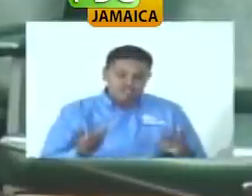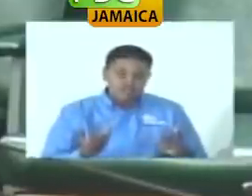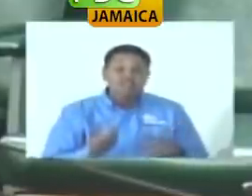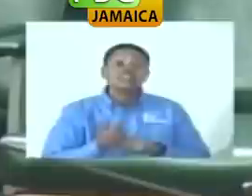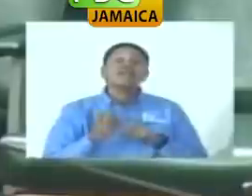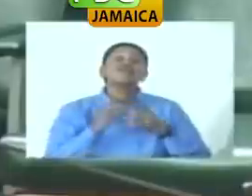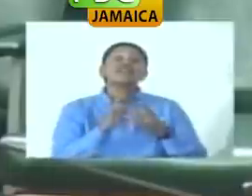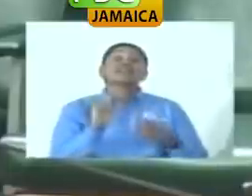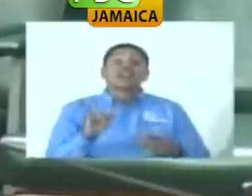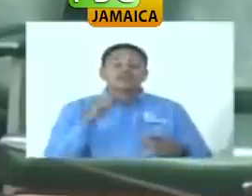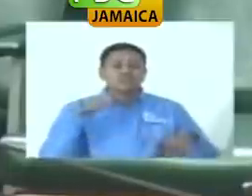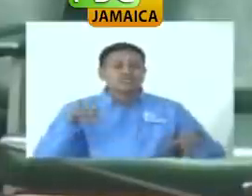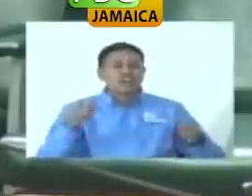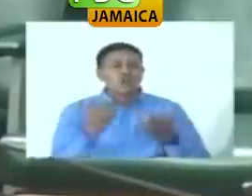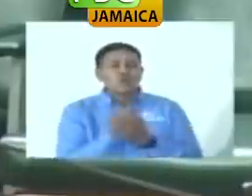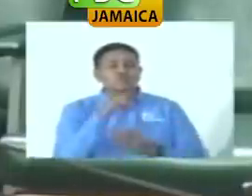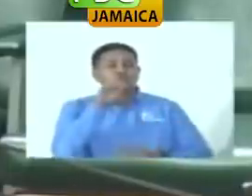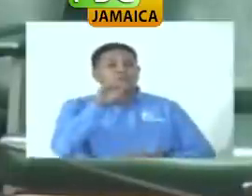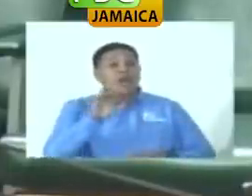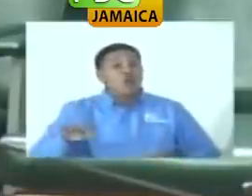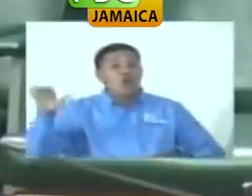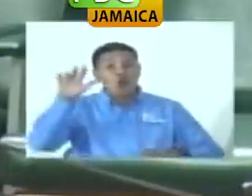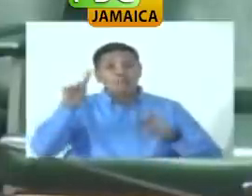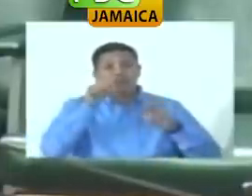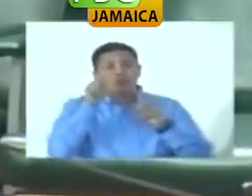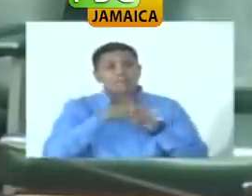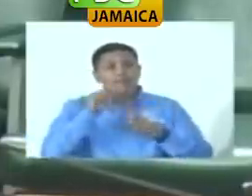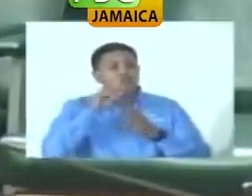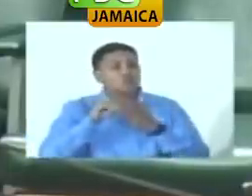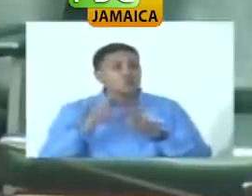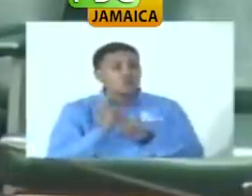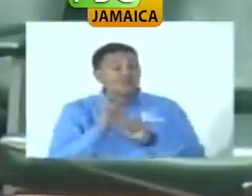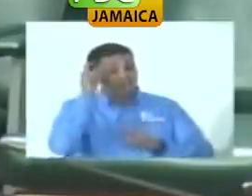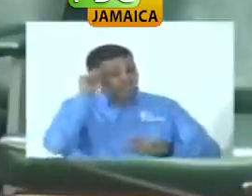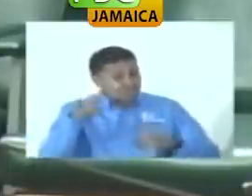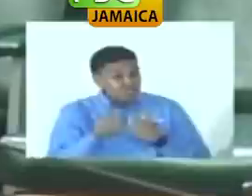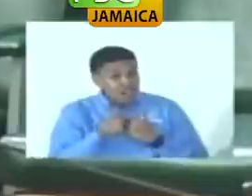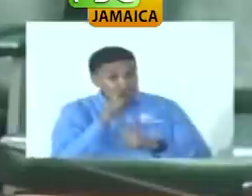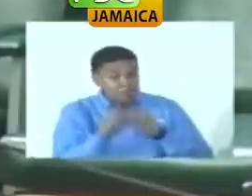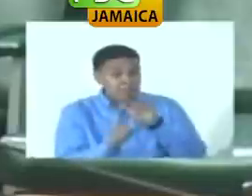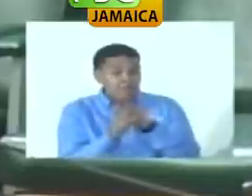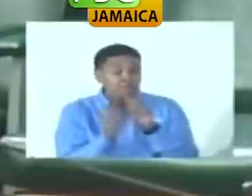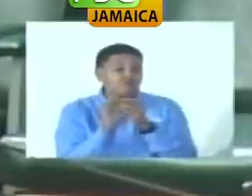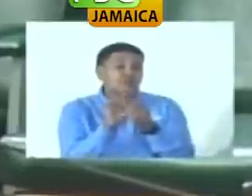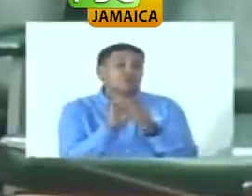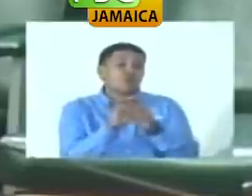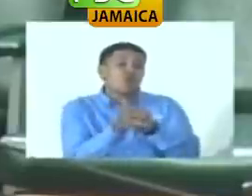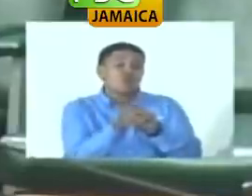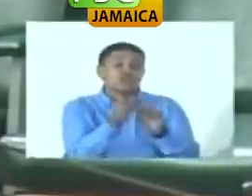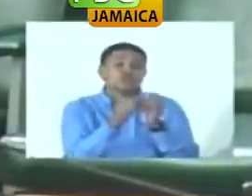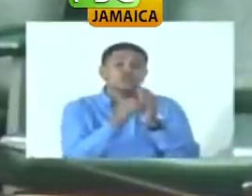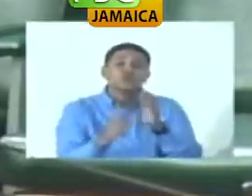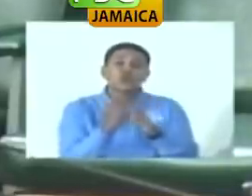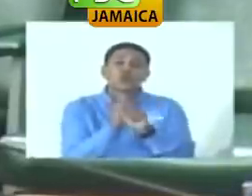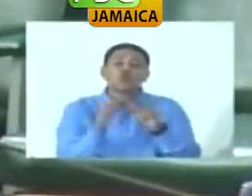as such, I want to take the opportunity to remind all prospective applicants that notwithstanding the challenges posed by COVID-19, the Student Loan